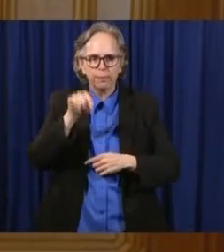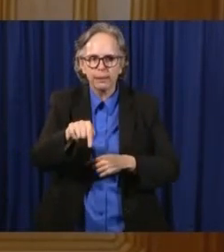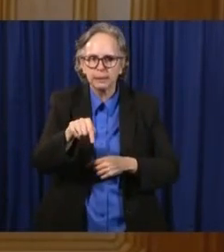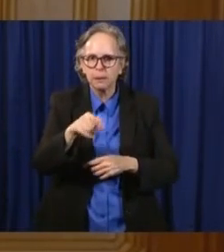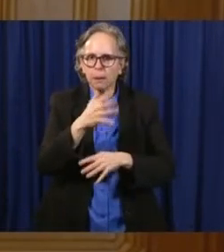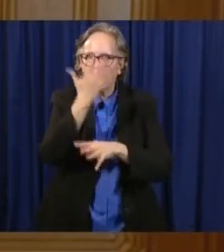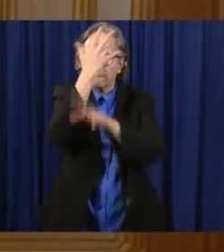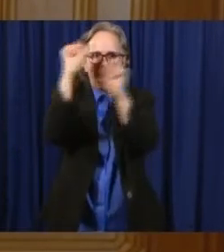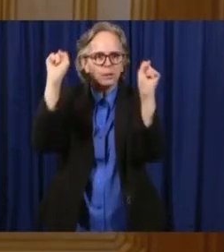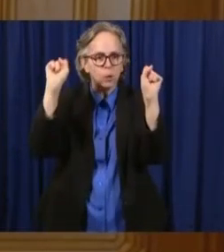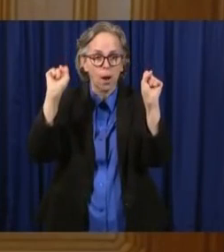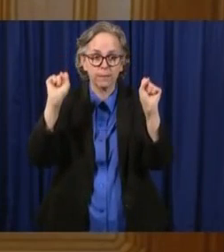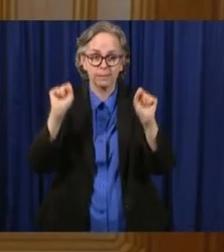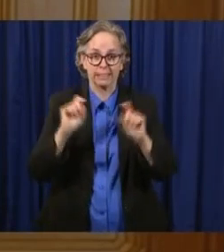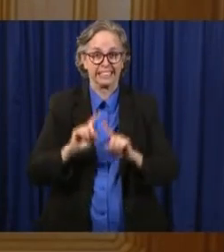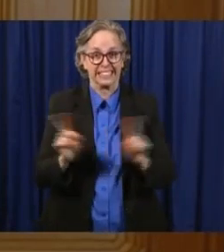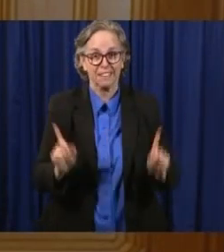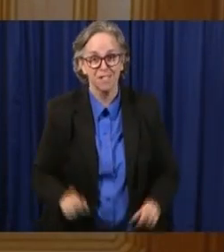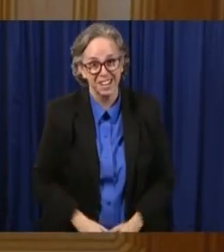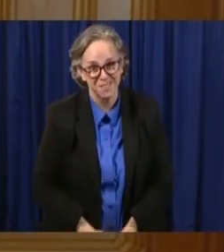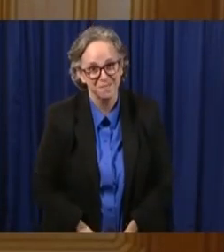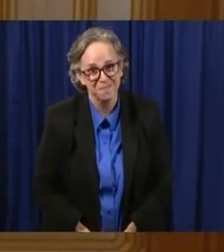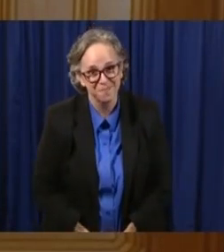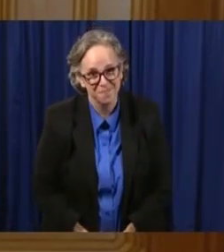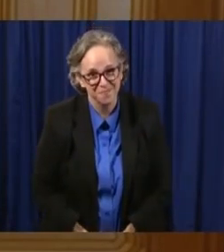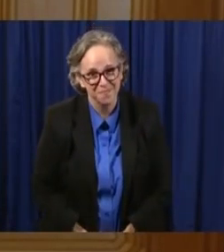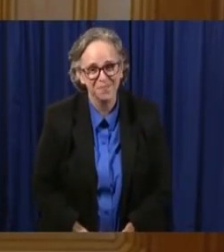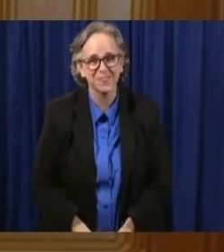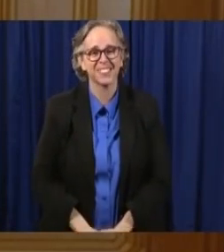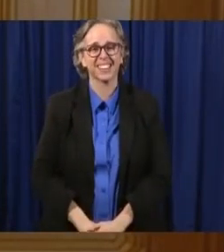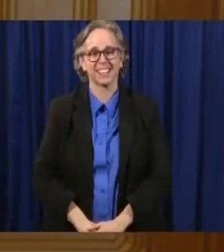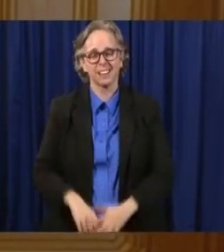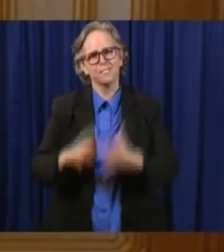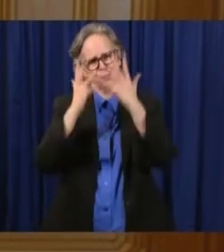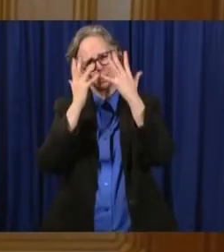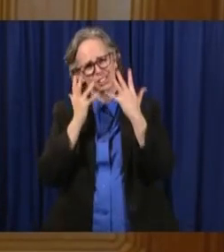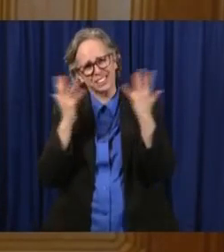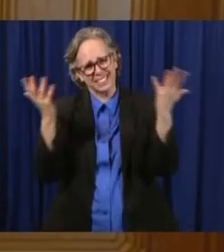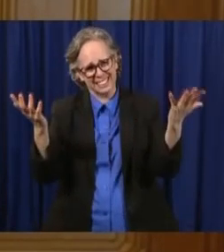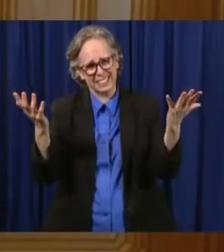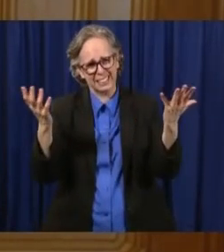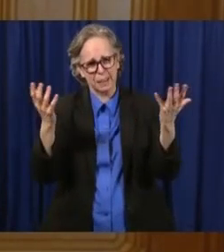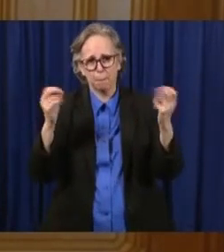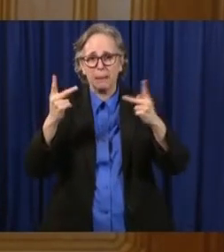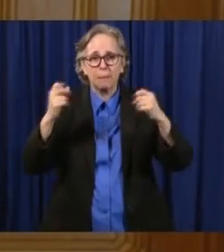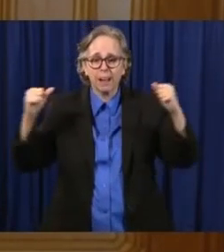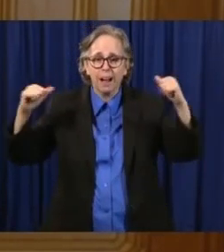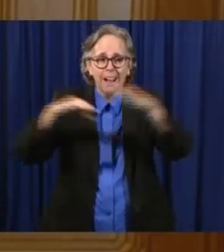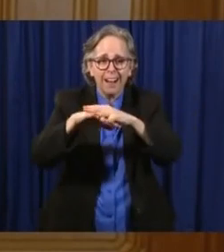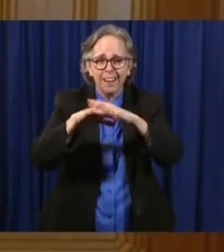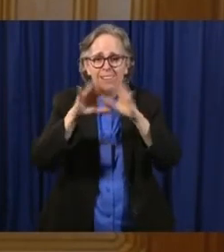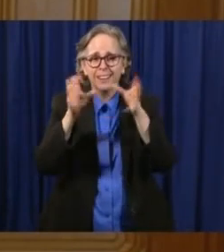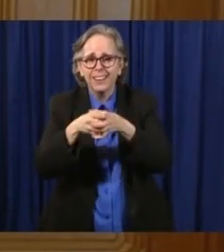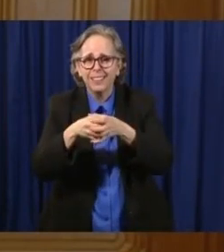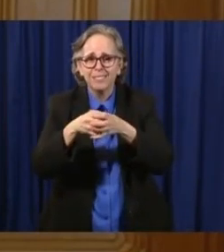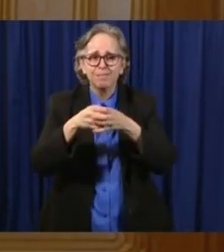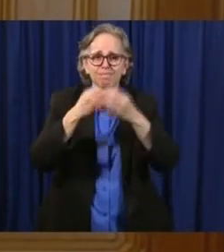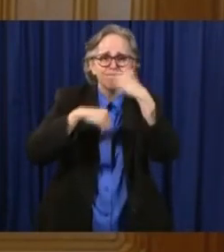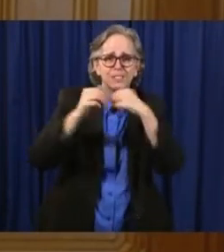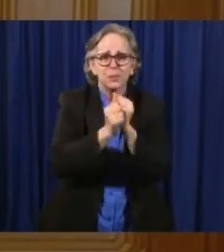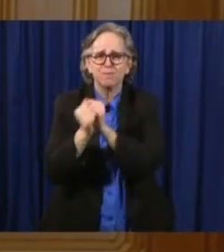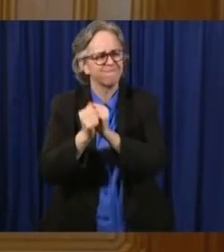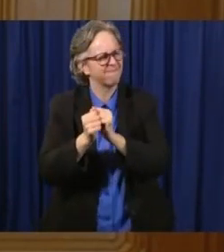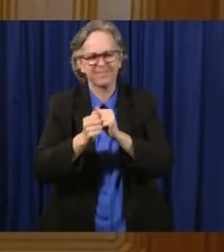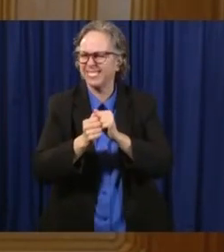certainly different. Certainly different because, unfortunately, many cannot share the holiday with family, friends, guests that